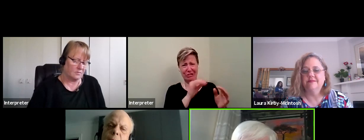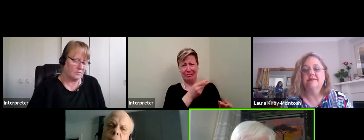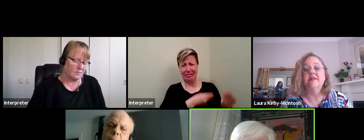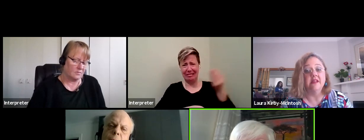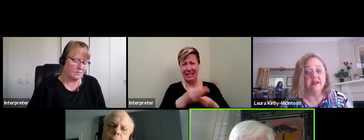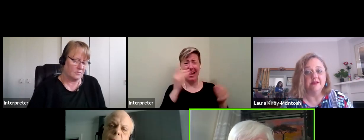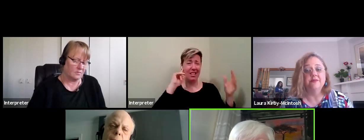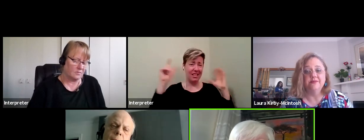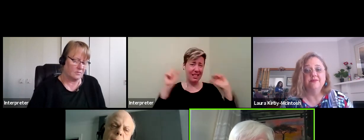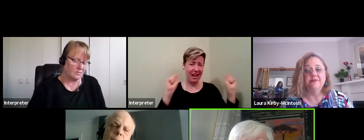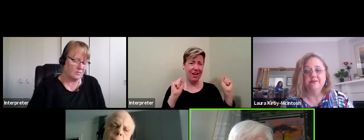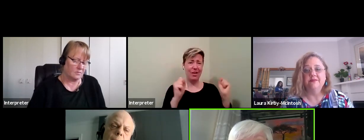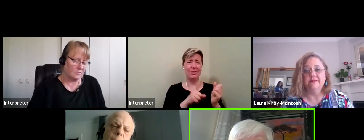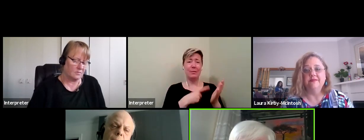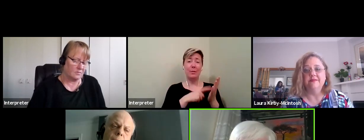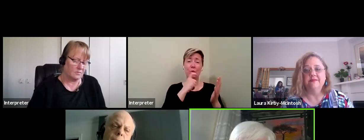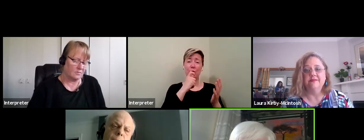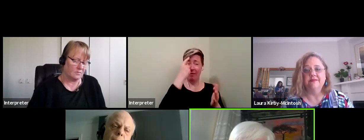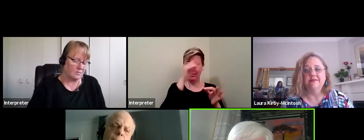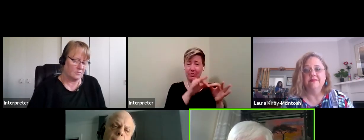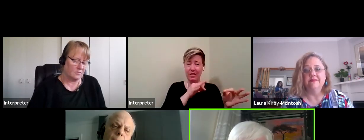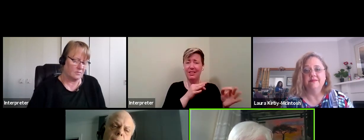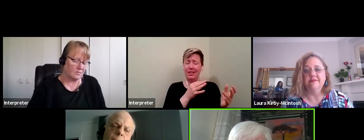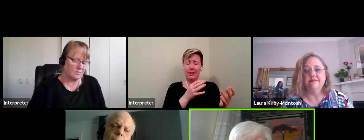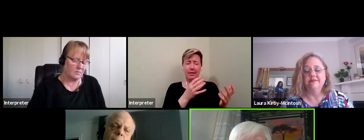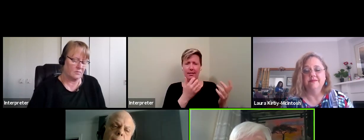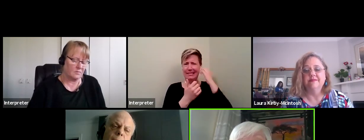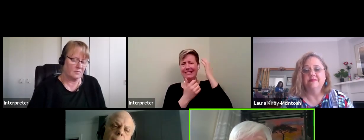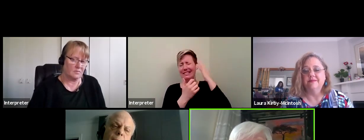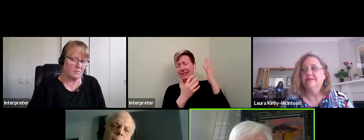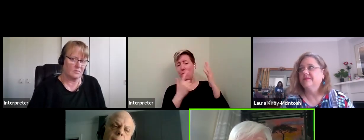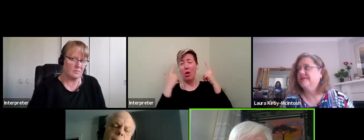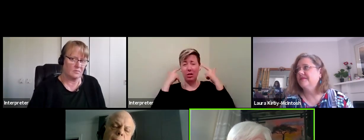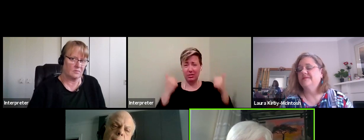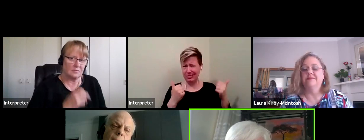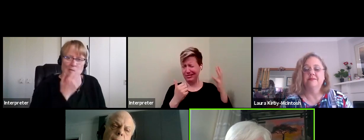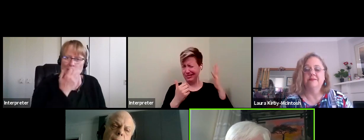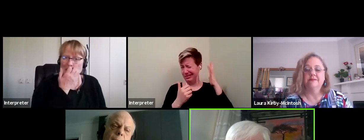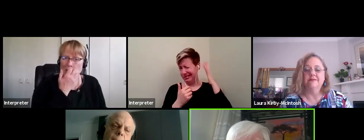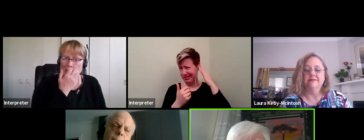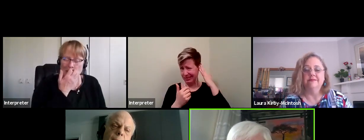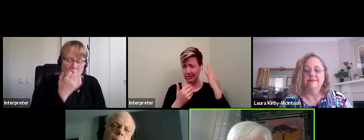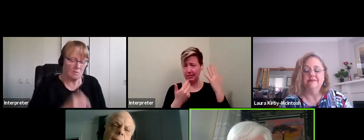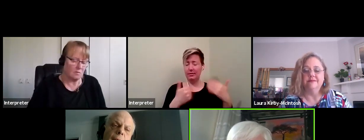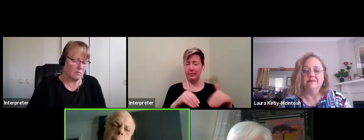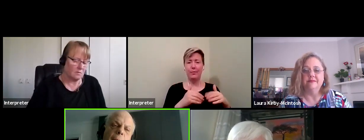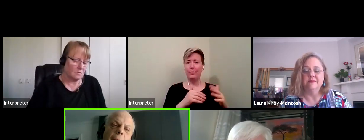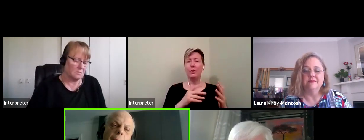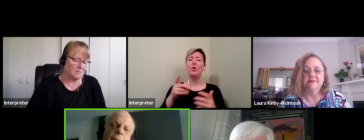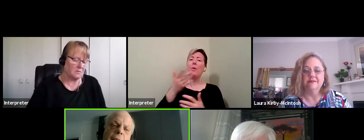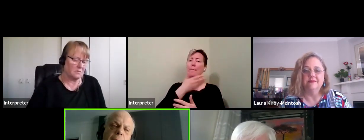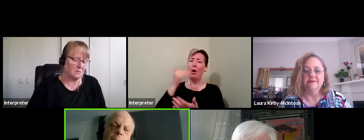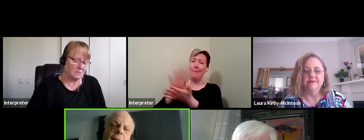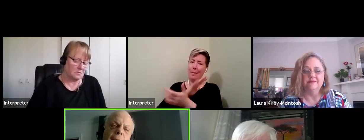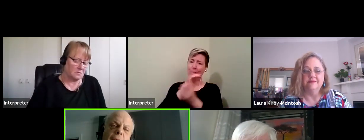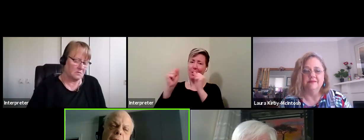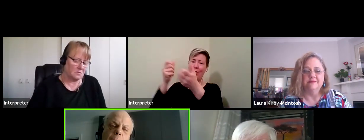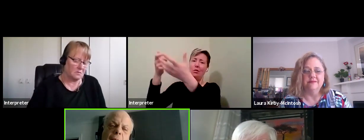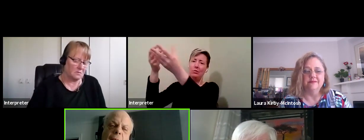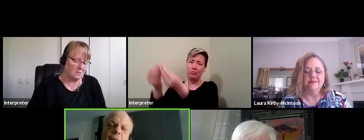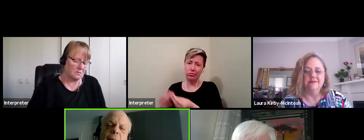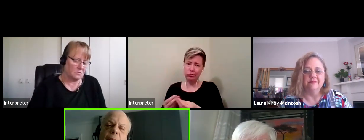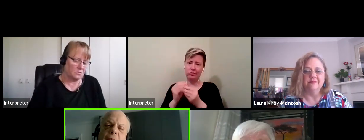to many people with cognitive disabilities or people with hearing loss or vision loss. So, and they probably are